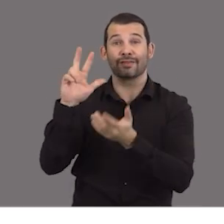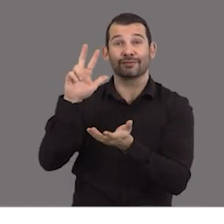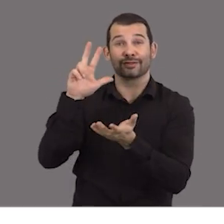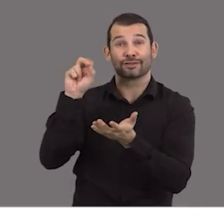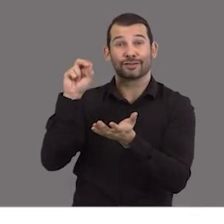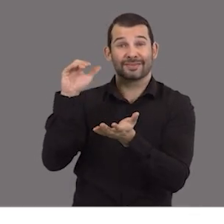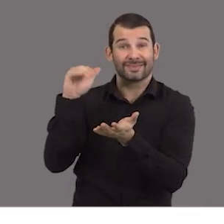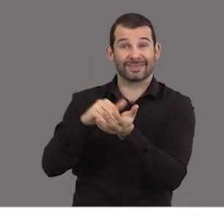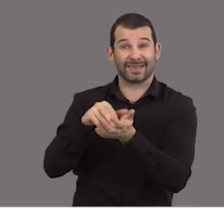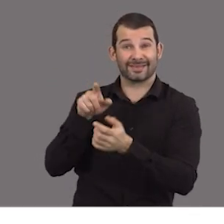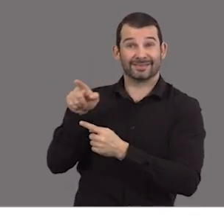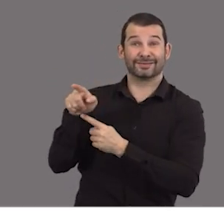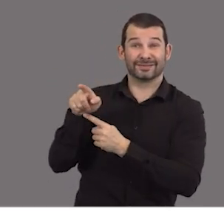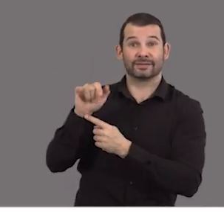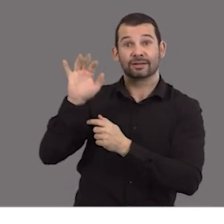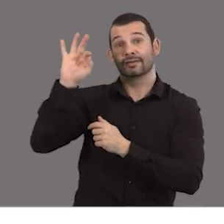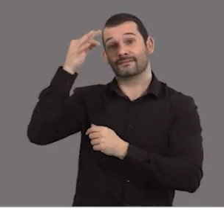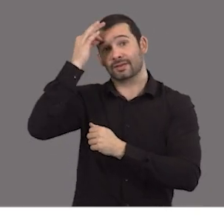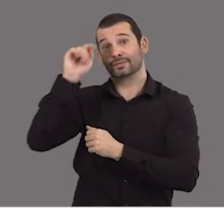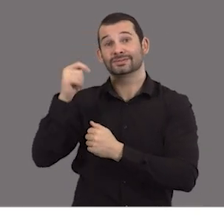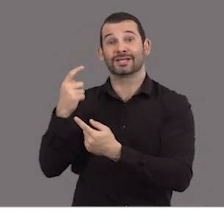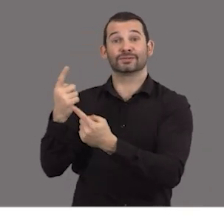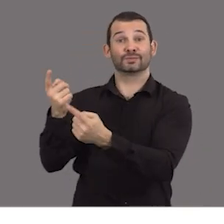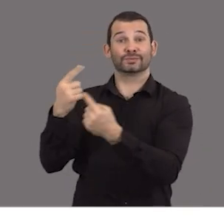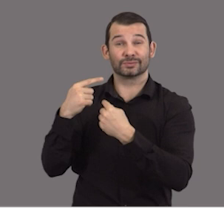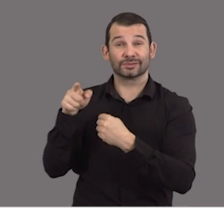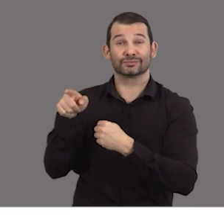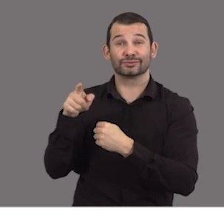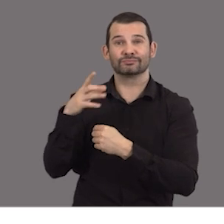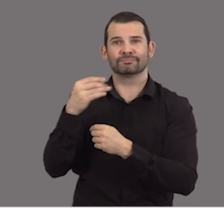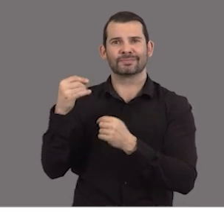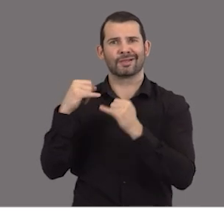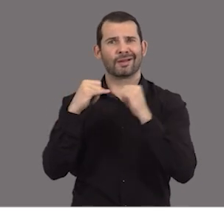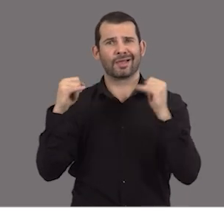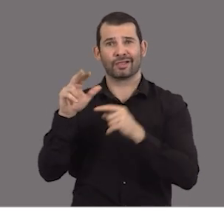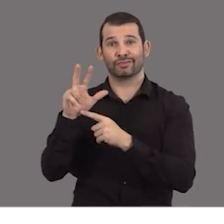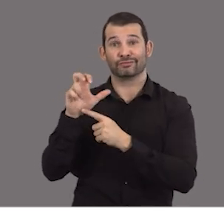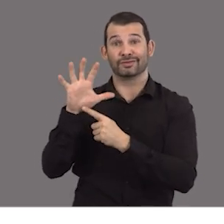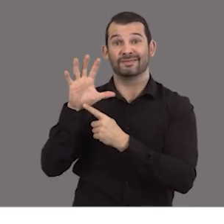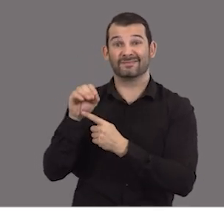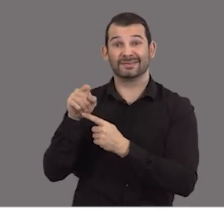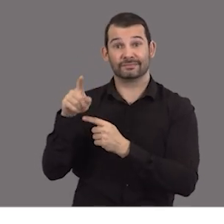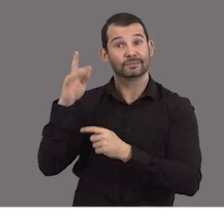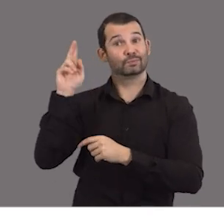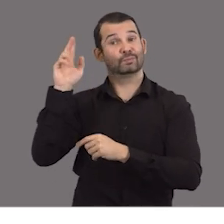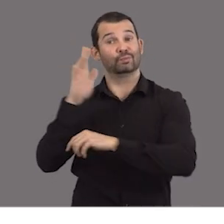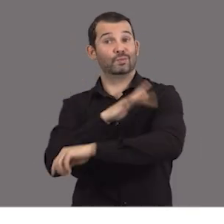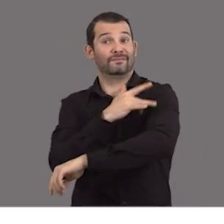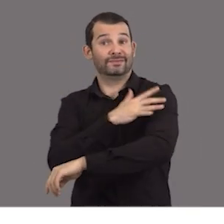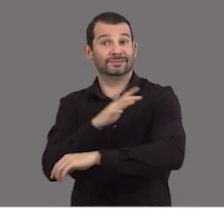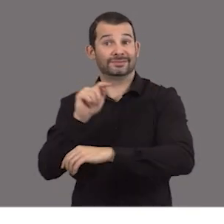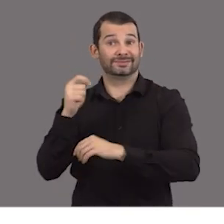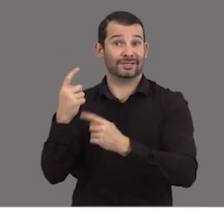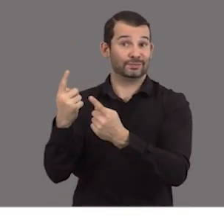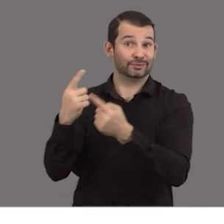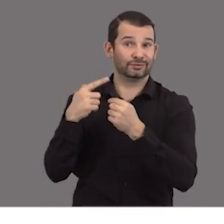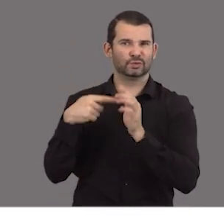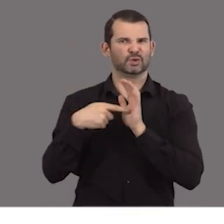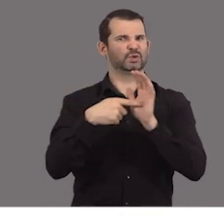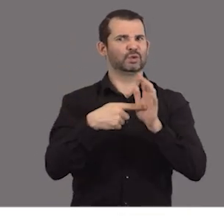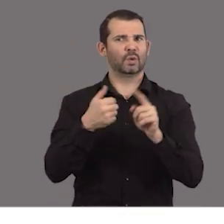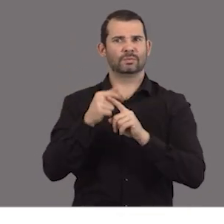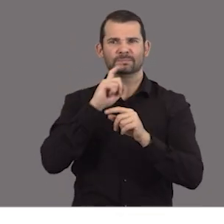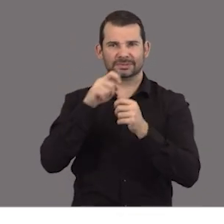The amounts on line 30,000 of the federal tax return and line 350 on the provincial